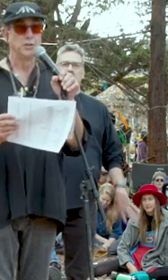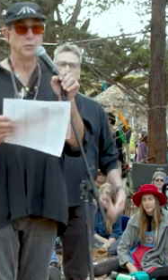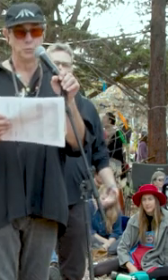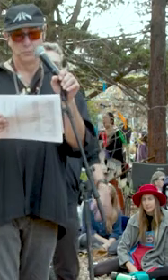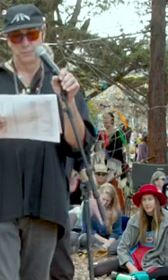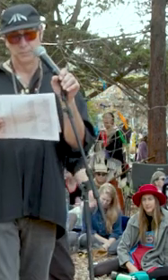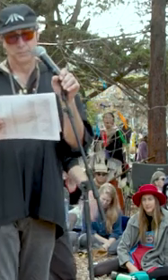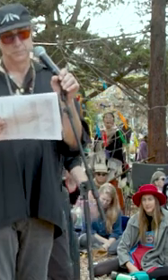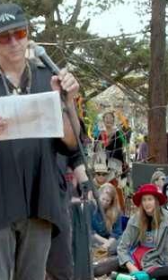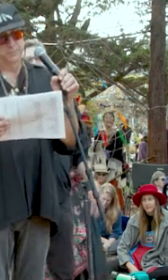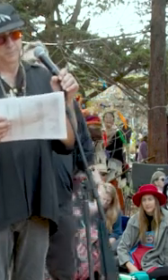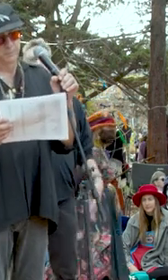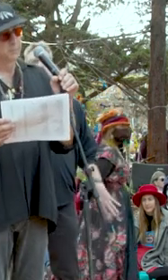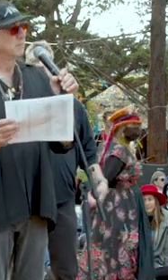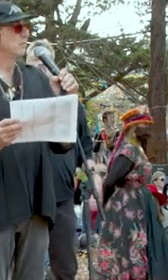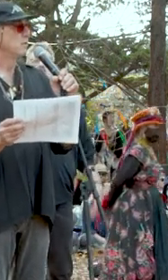Vinnie Liu.